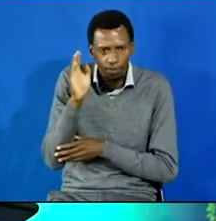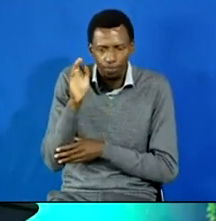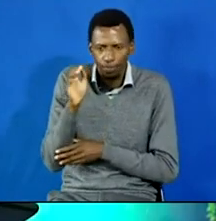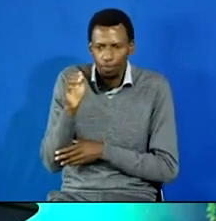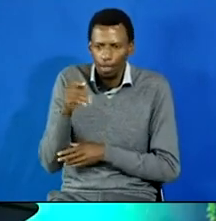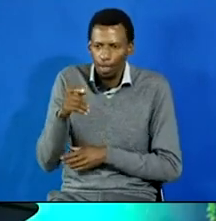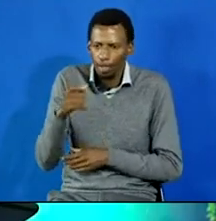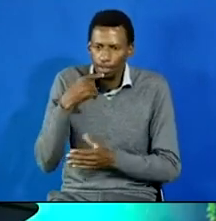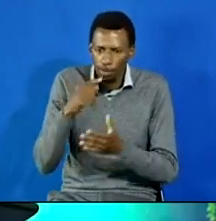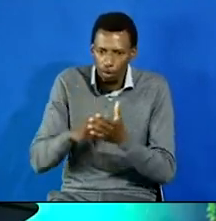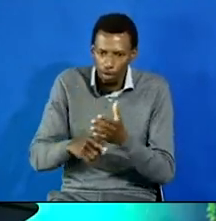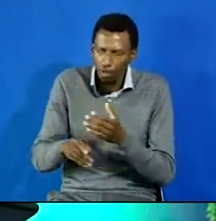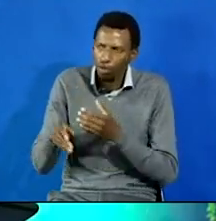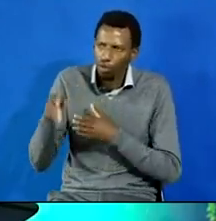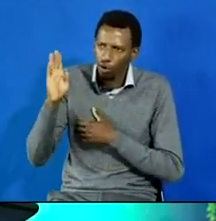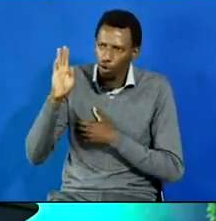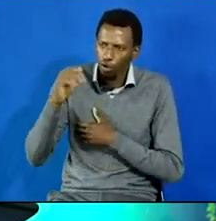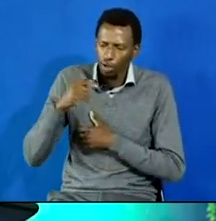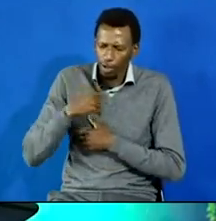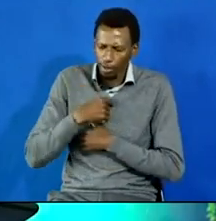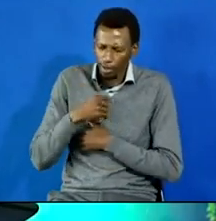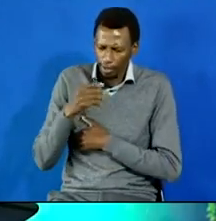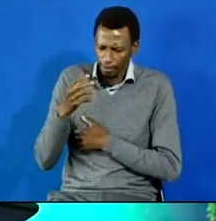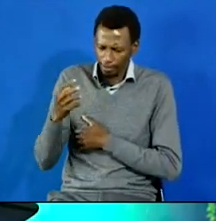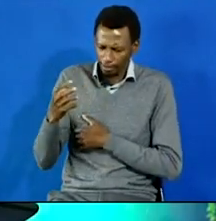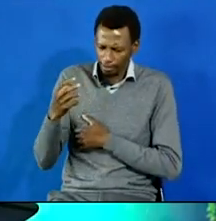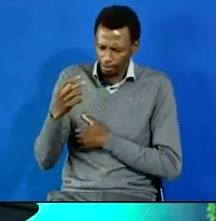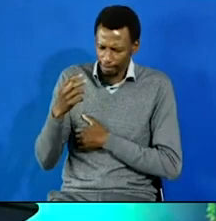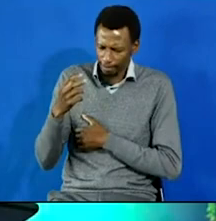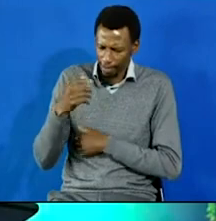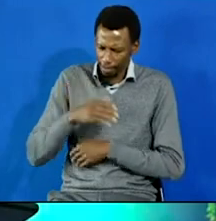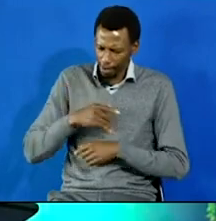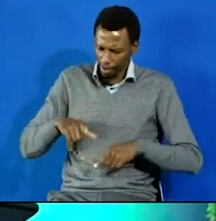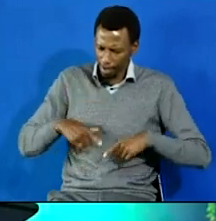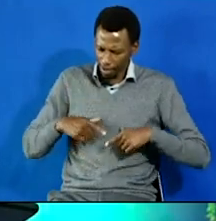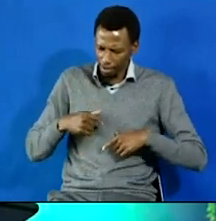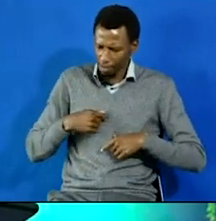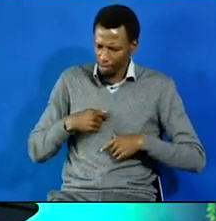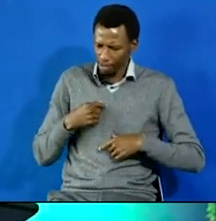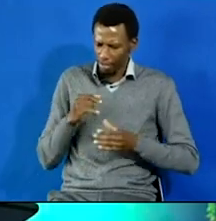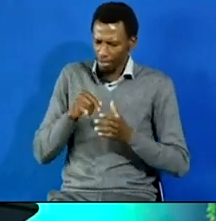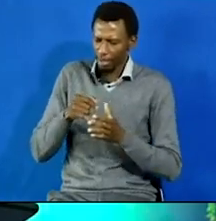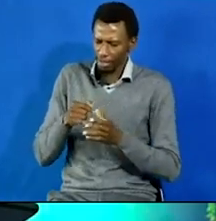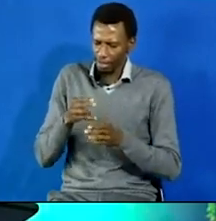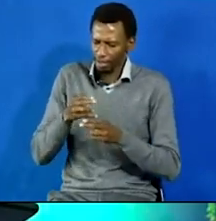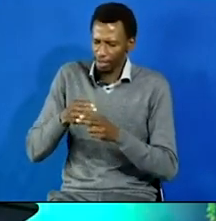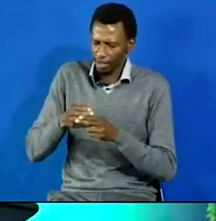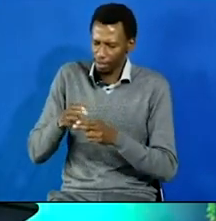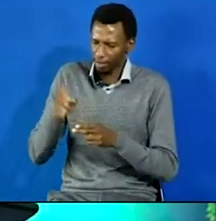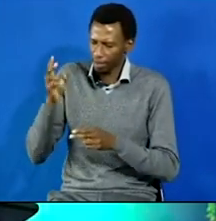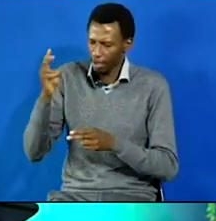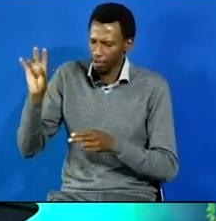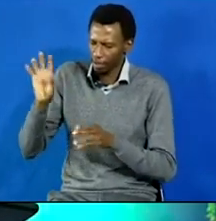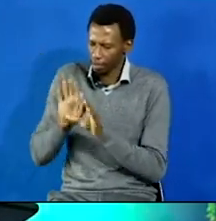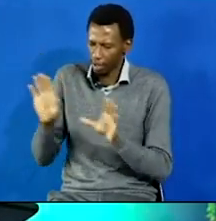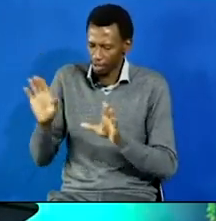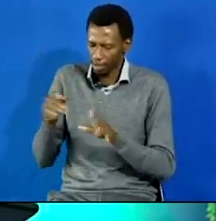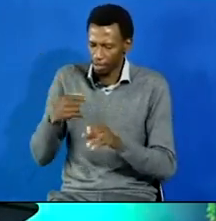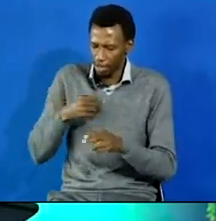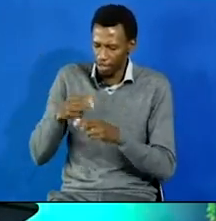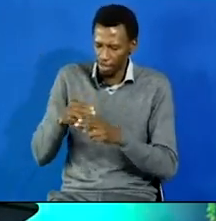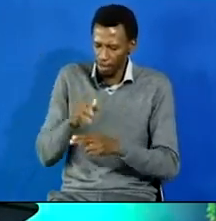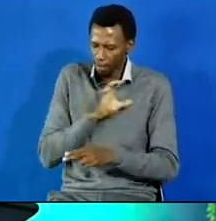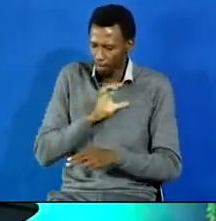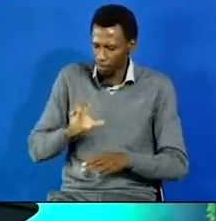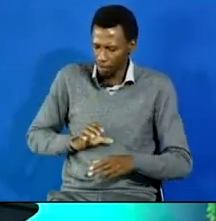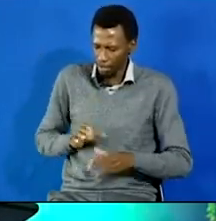have realized that I'm just a professed Adventist. I'm just a professed Christian. I